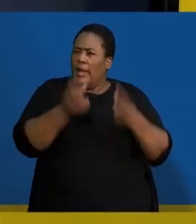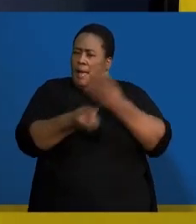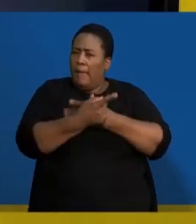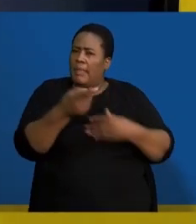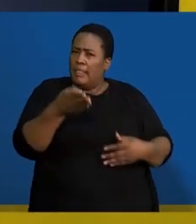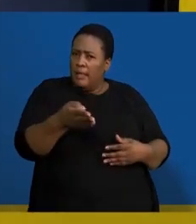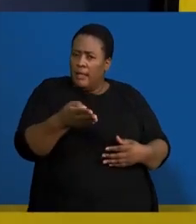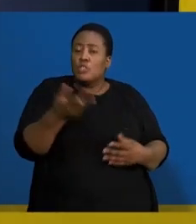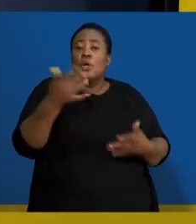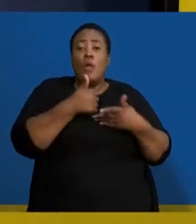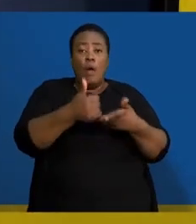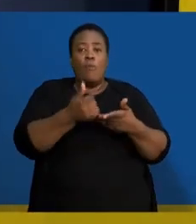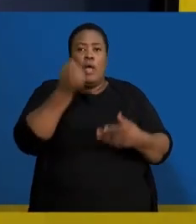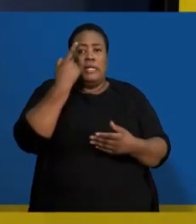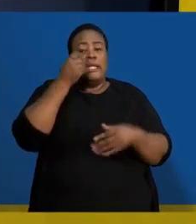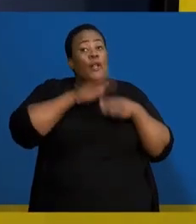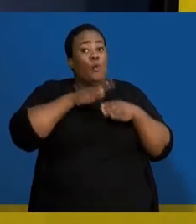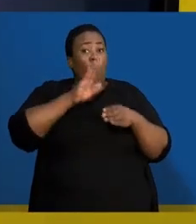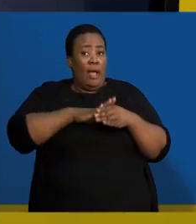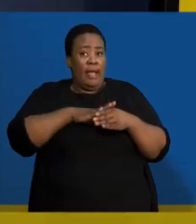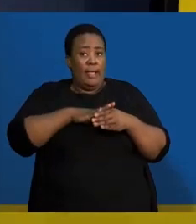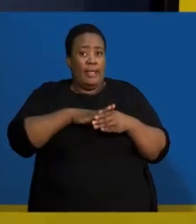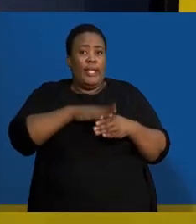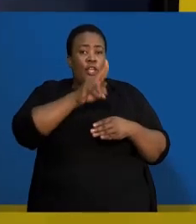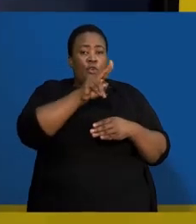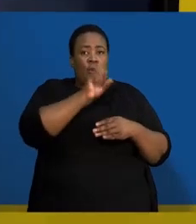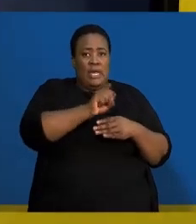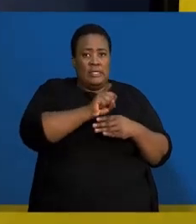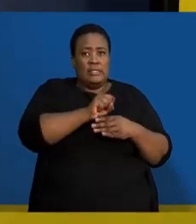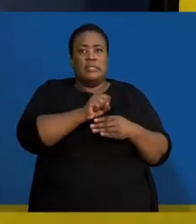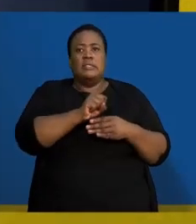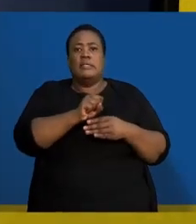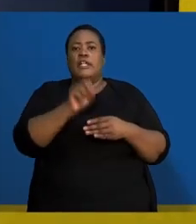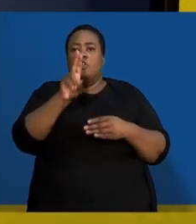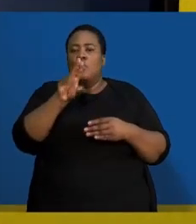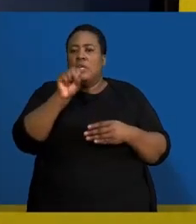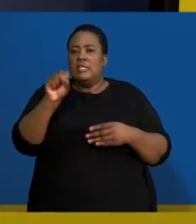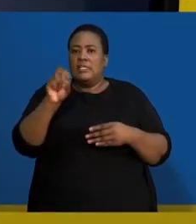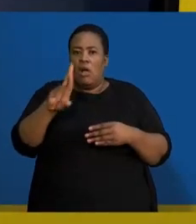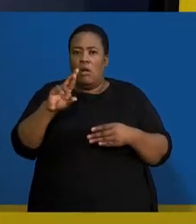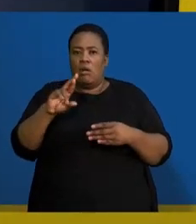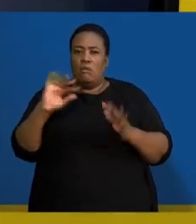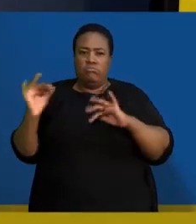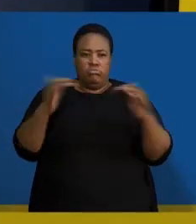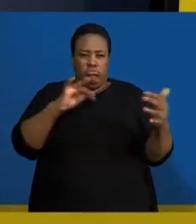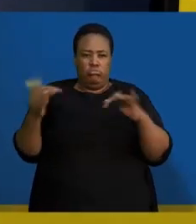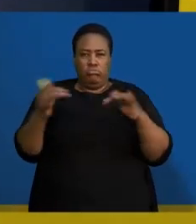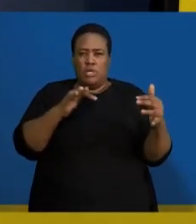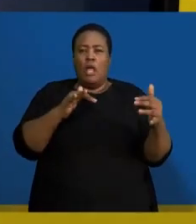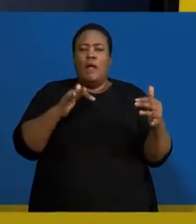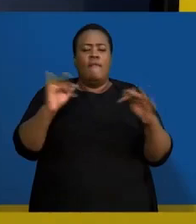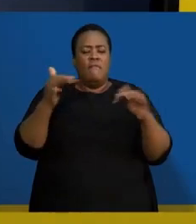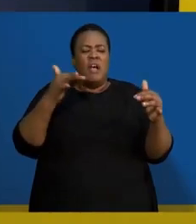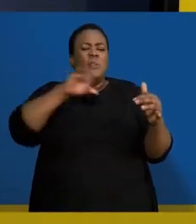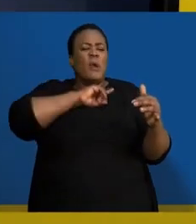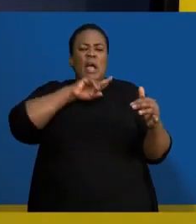that will help you understand why the United States and the USSR were fighting over Cuba. What was the